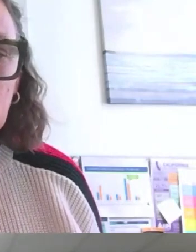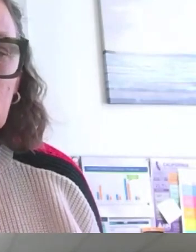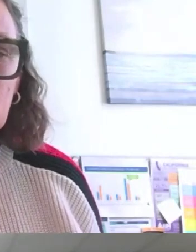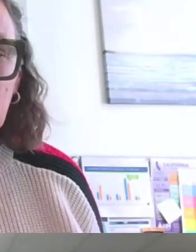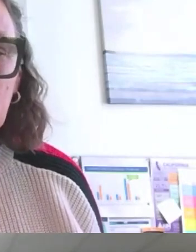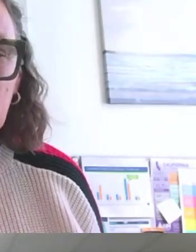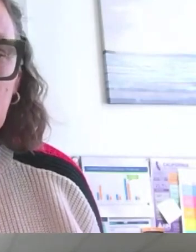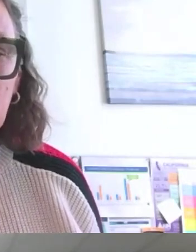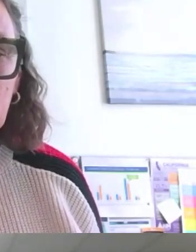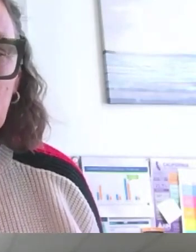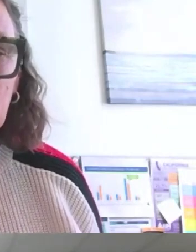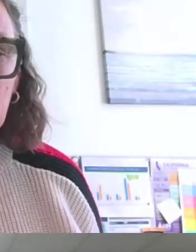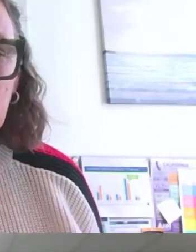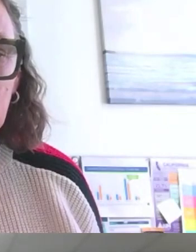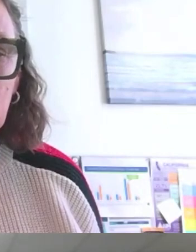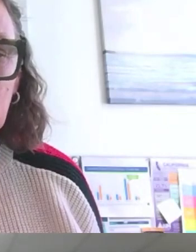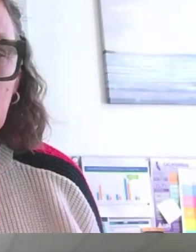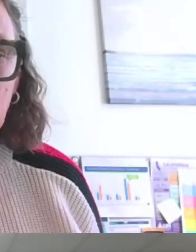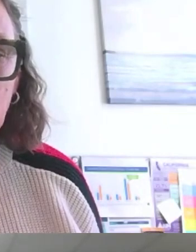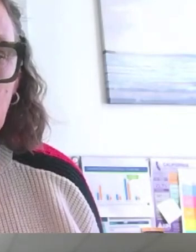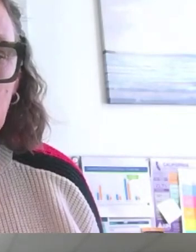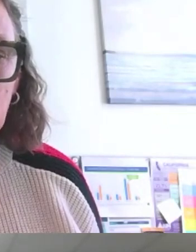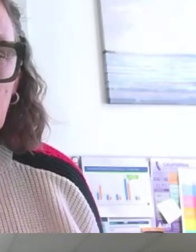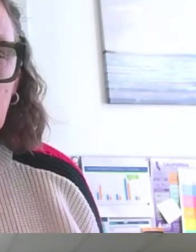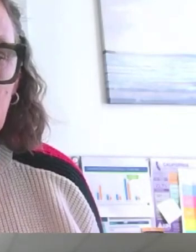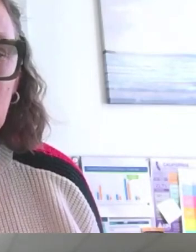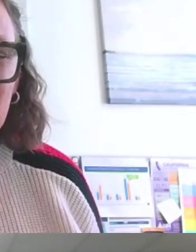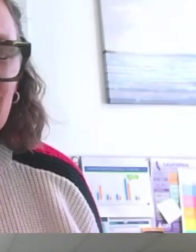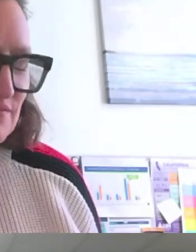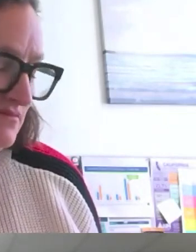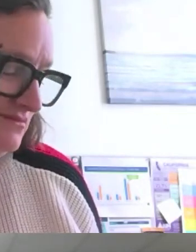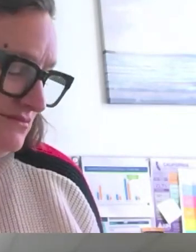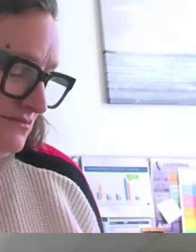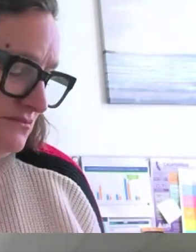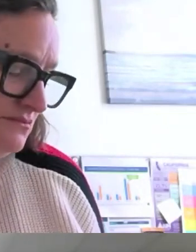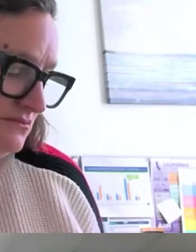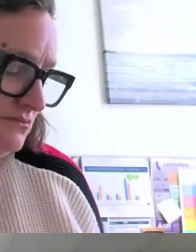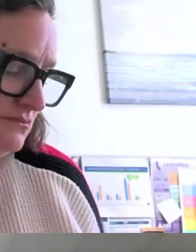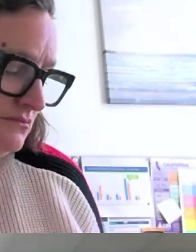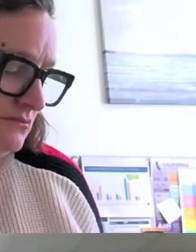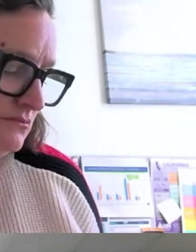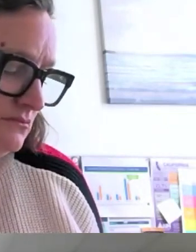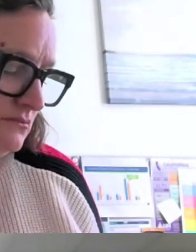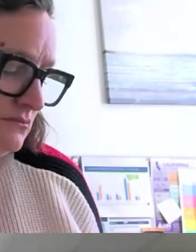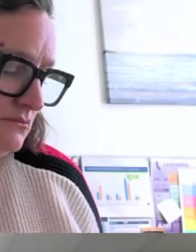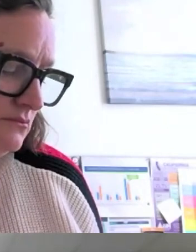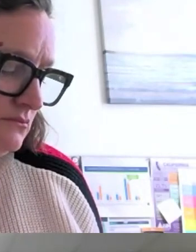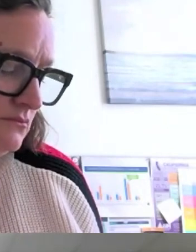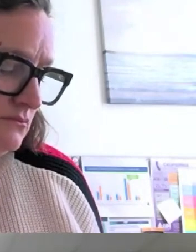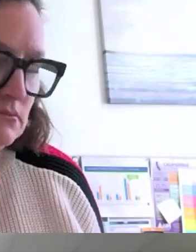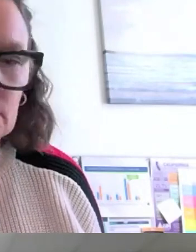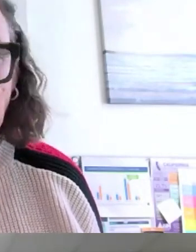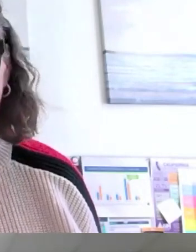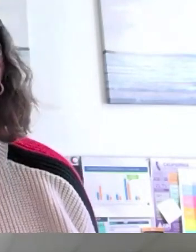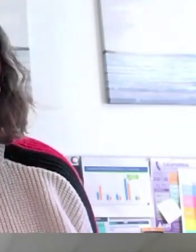which is great. It's really unique to California to have 21 regional centers. But the resources and the infrastructure with